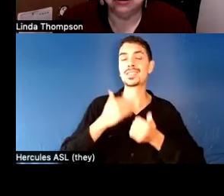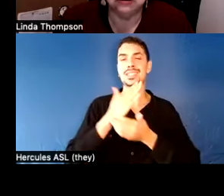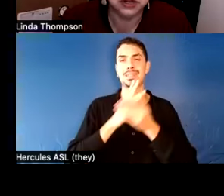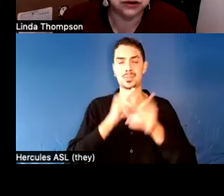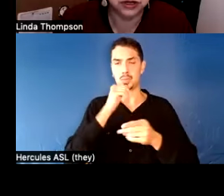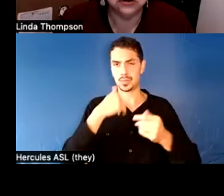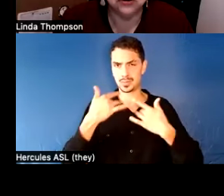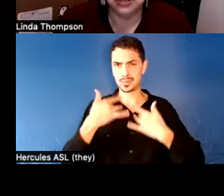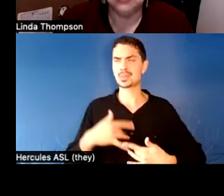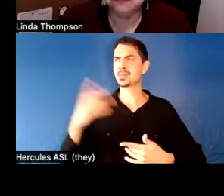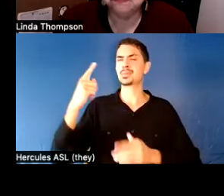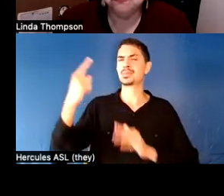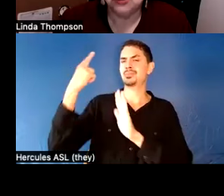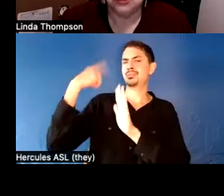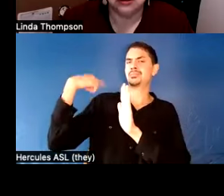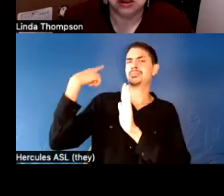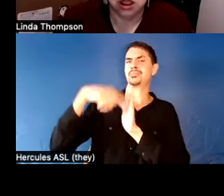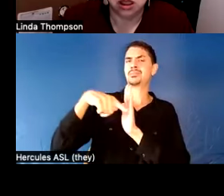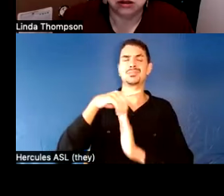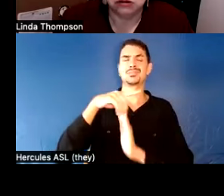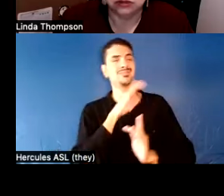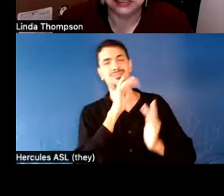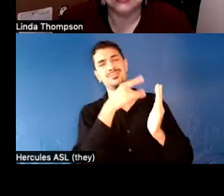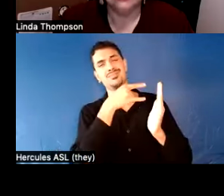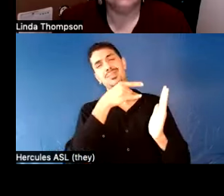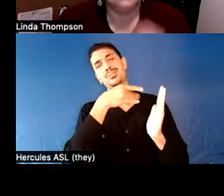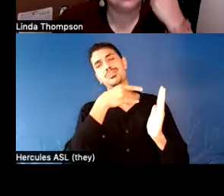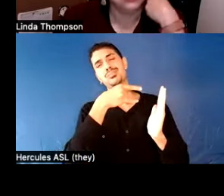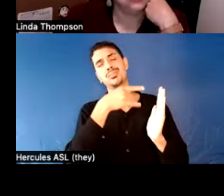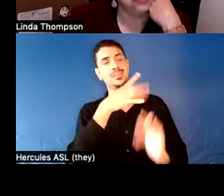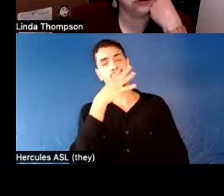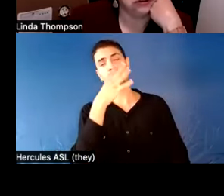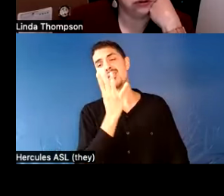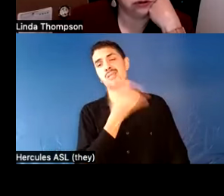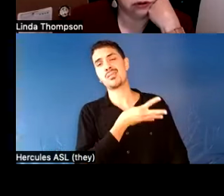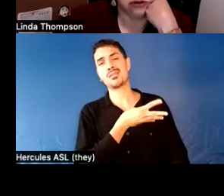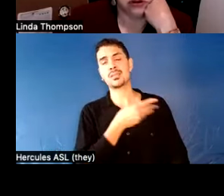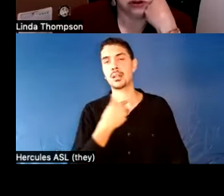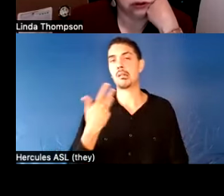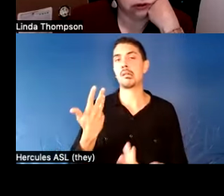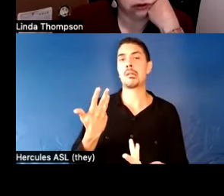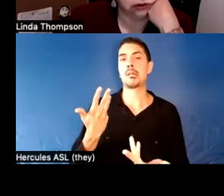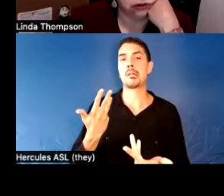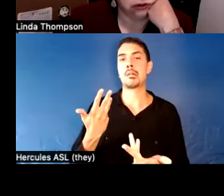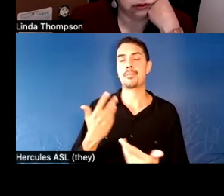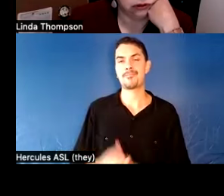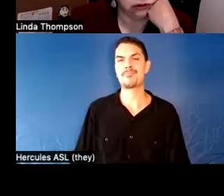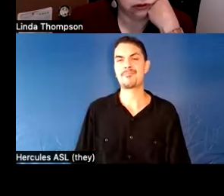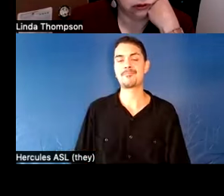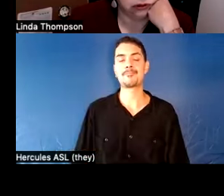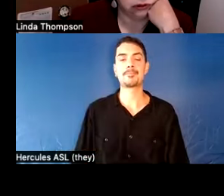anger or ignoring them. Let's see, what's Okay, I'll come to outside.